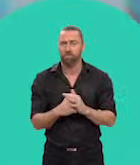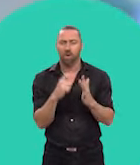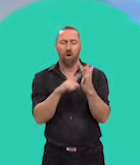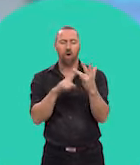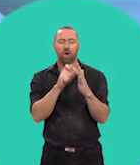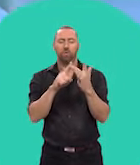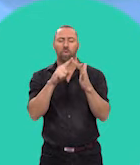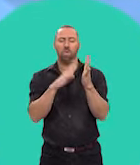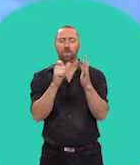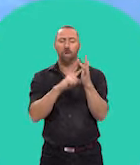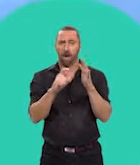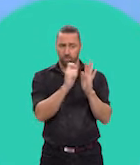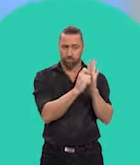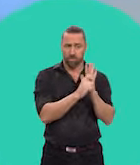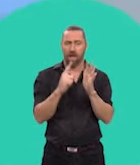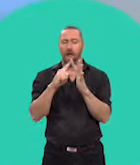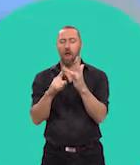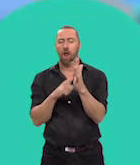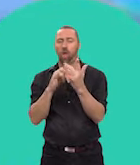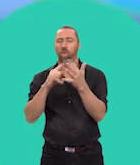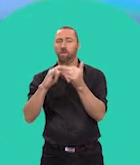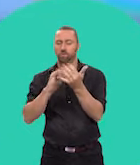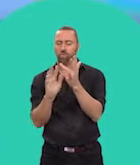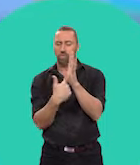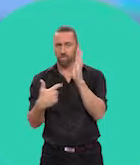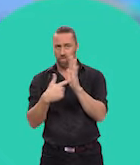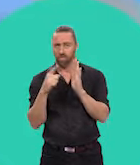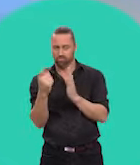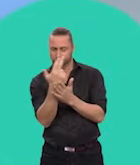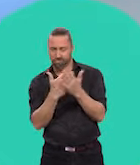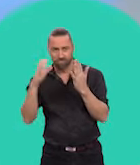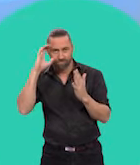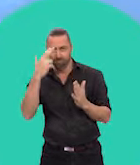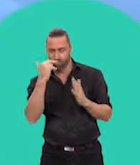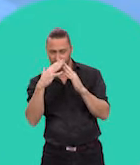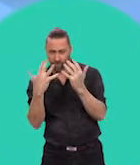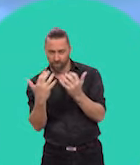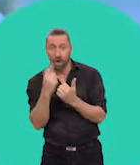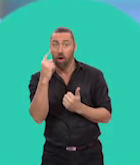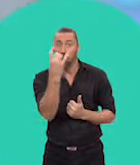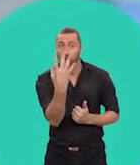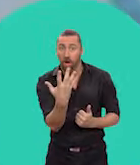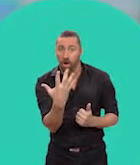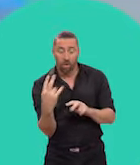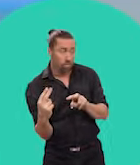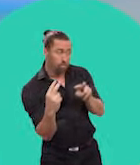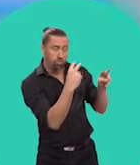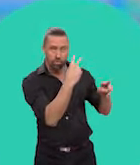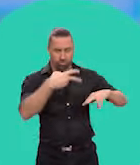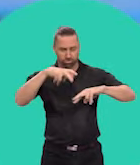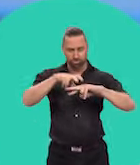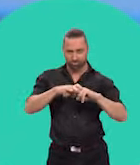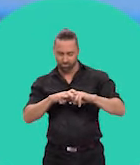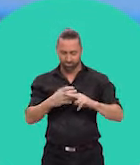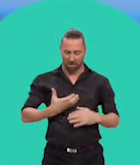by Jodie McLeod and illustrated by Eloise Short. Remember, when we get ready to read, we like to make sure we're nice and comfortable so